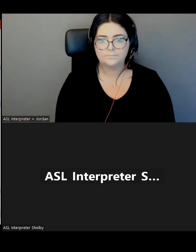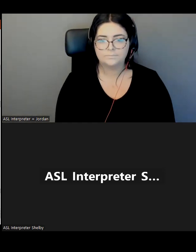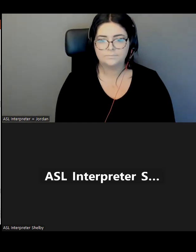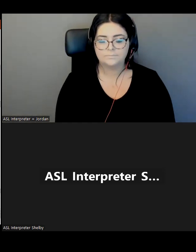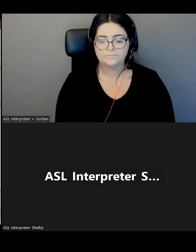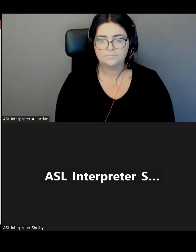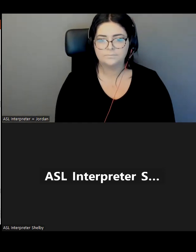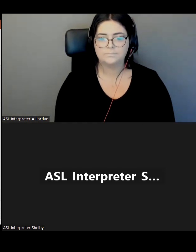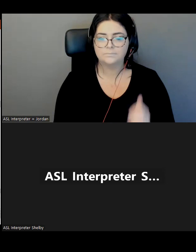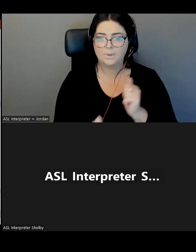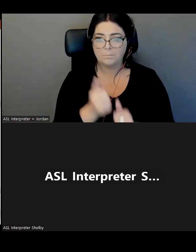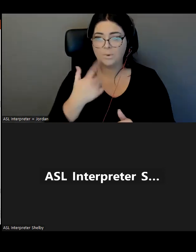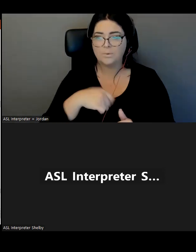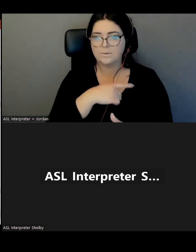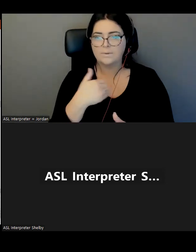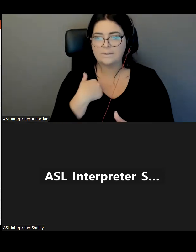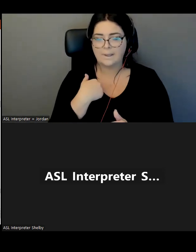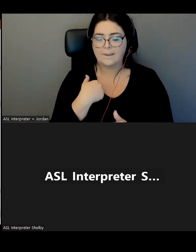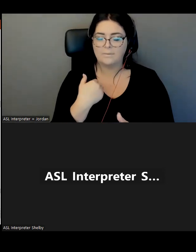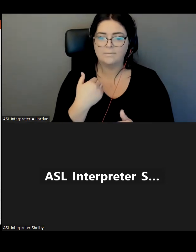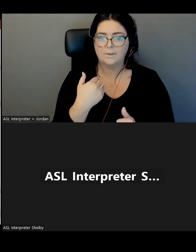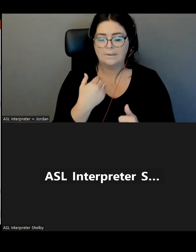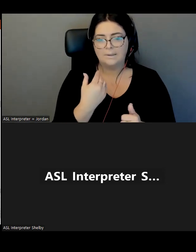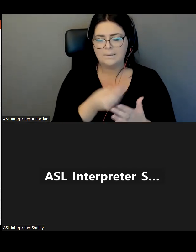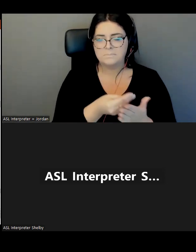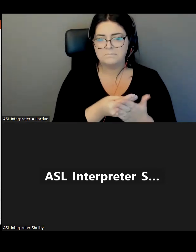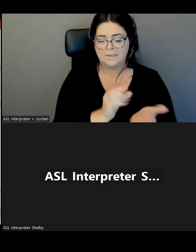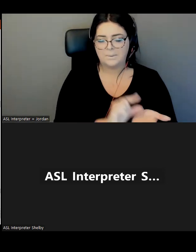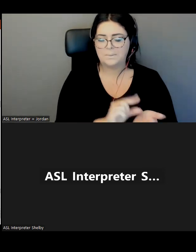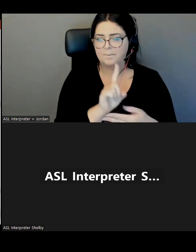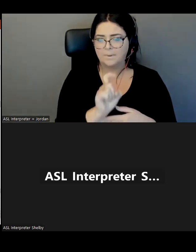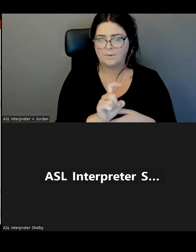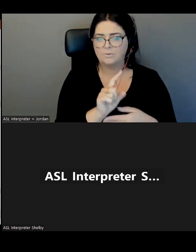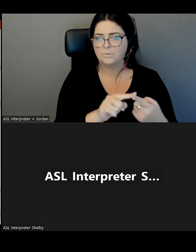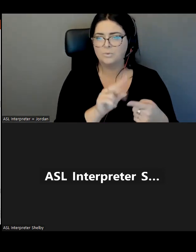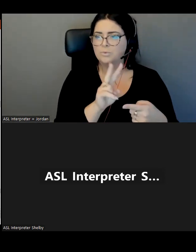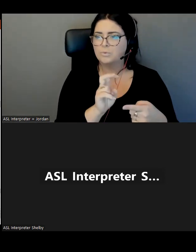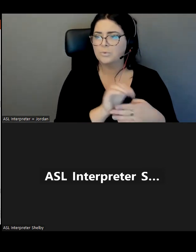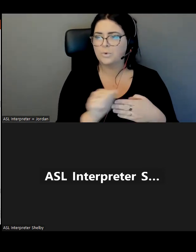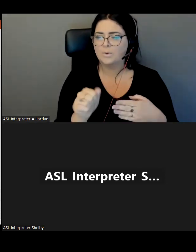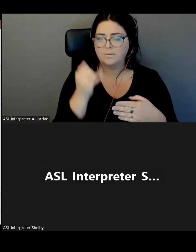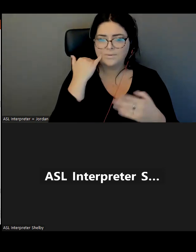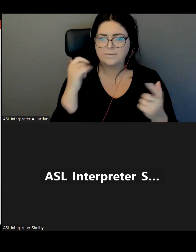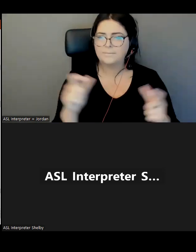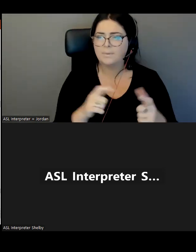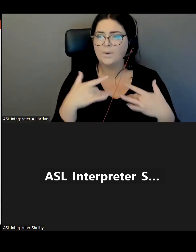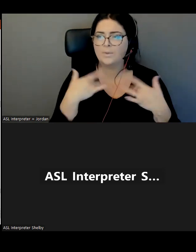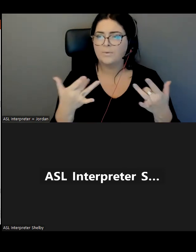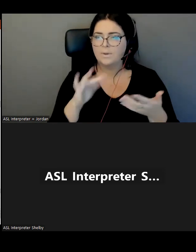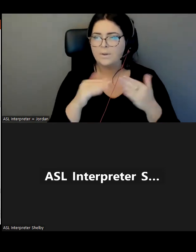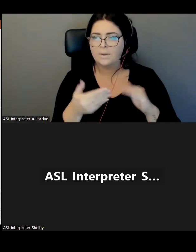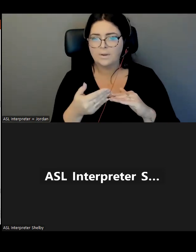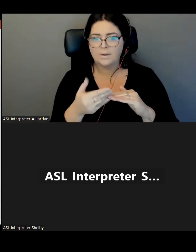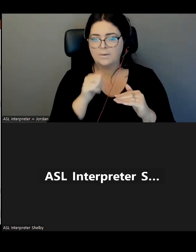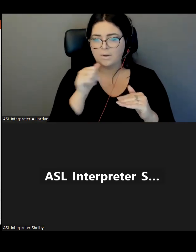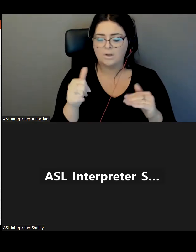can range up to $100 to $200 a year. So that's meant to be for like a small community event that you might be having, that it's really